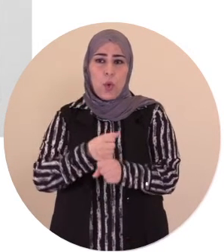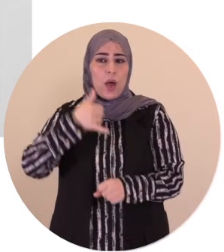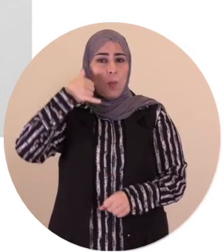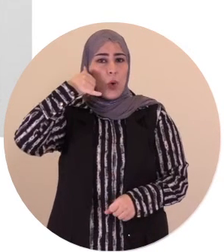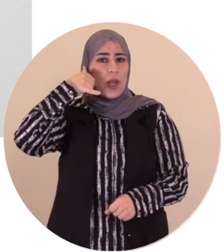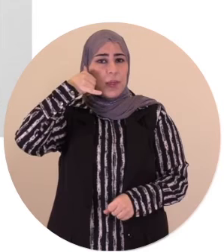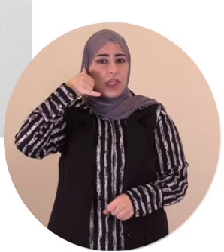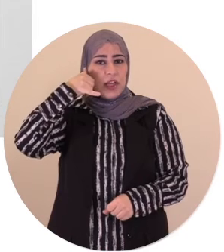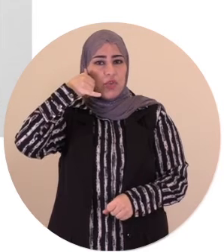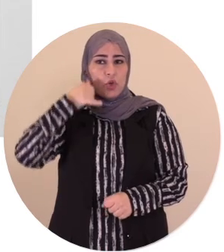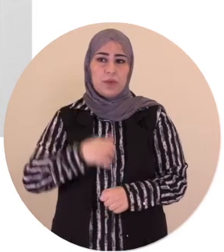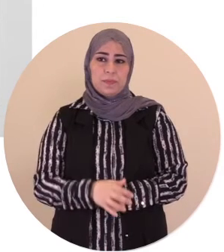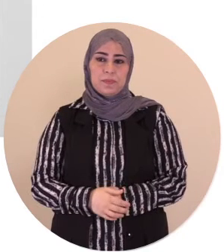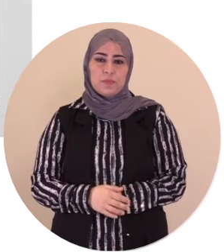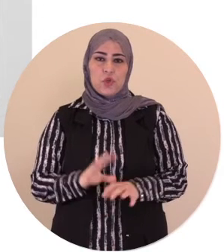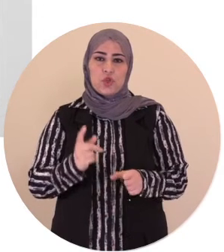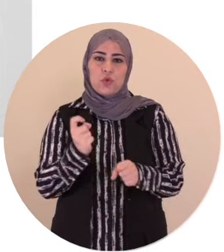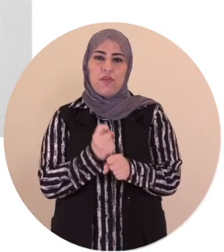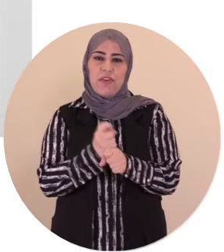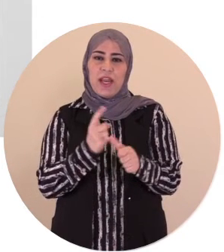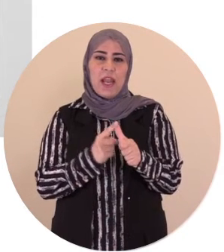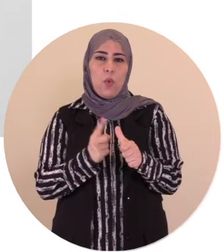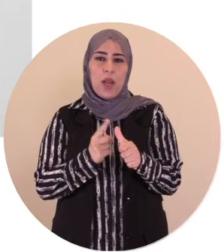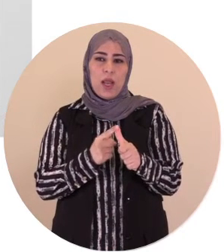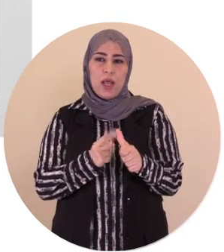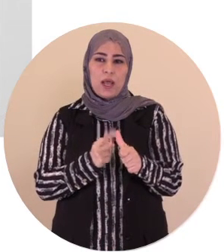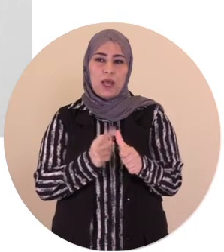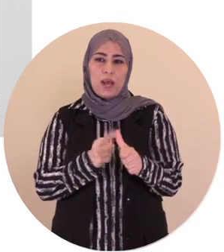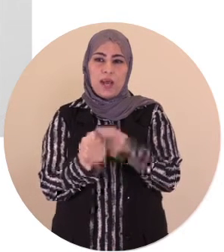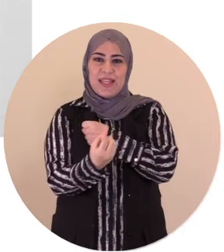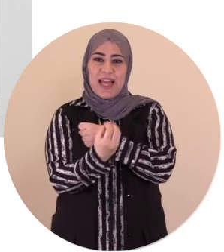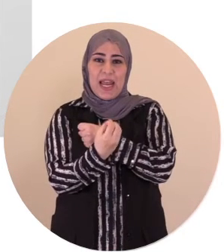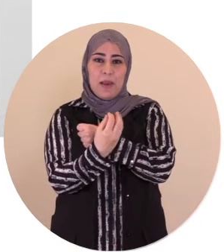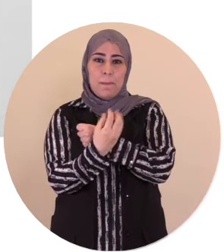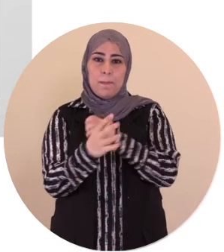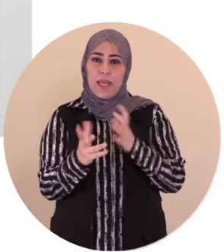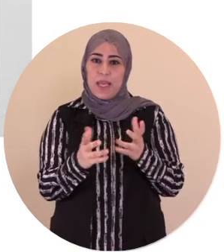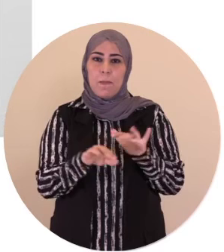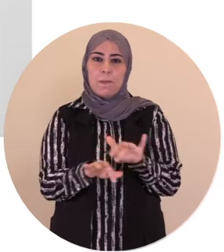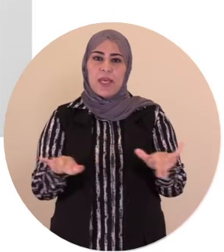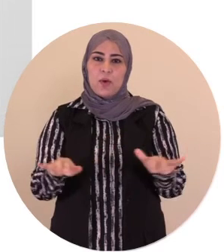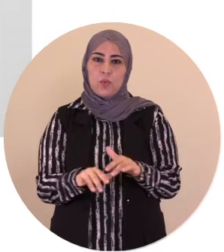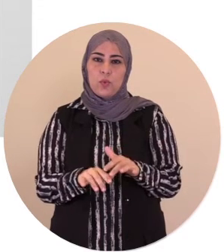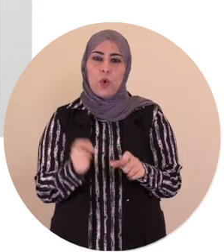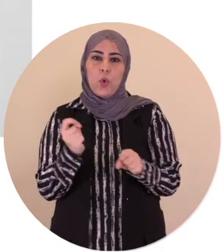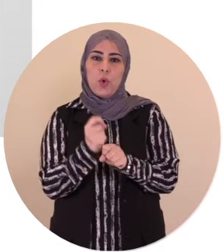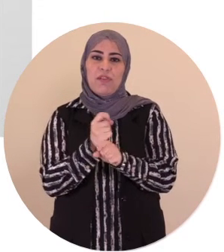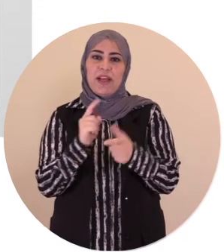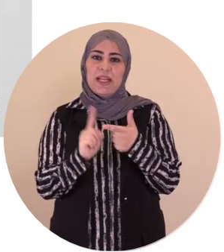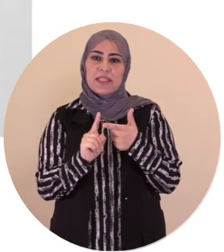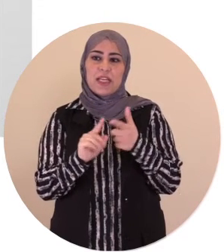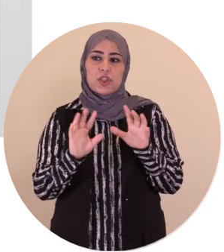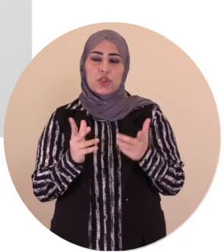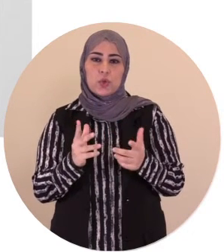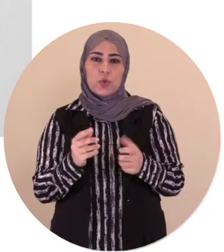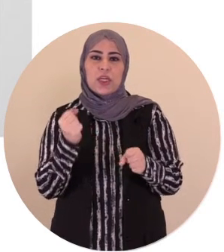notice which parts of that sentence show which actions happened first. After Saud had taken his music lesson, he